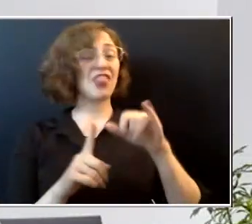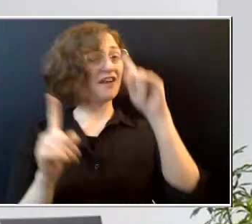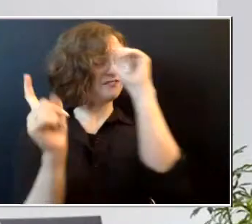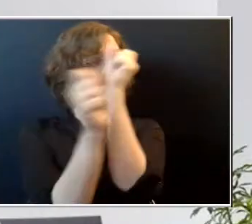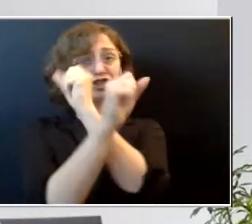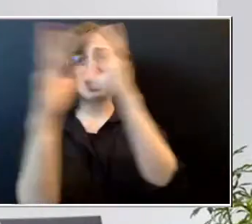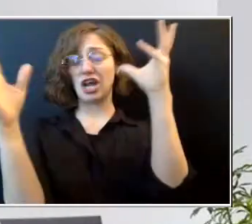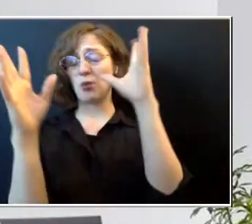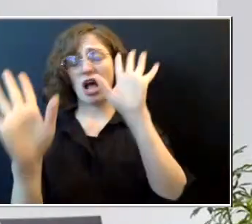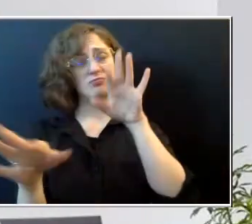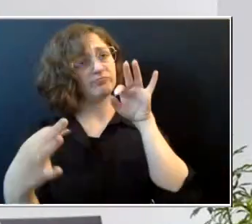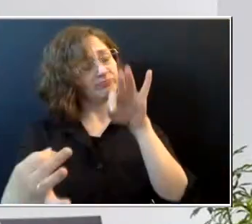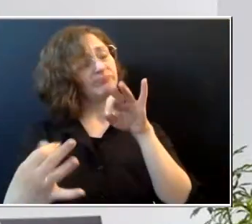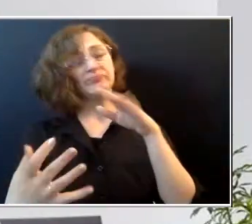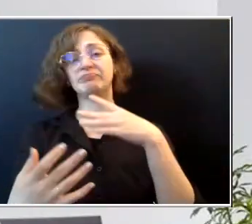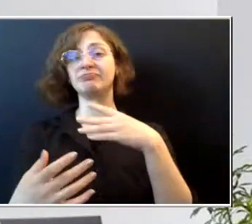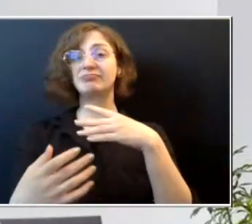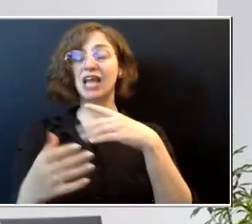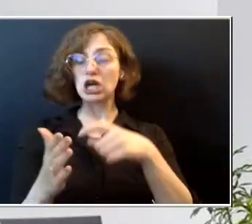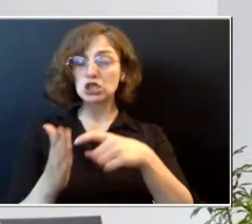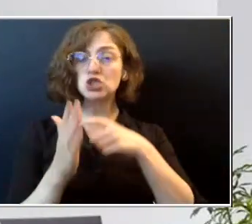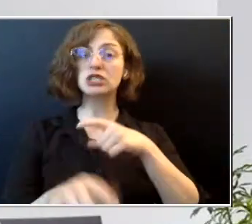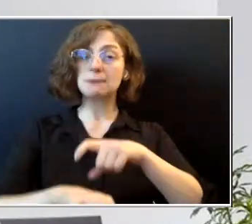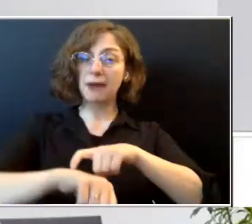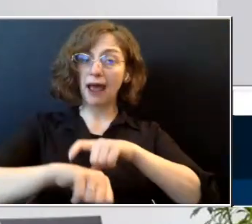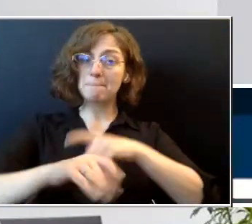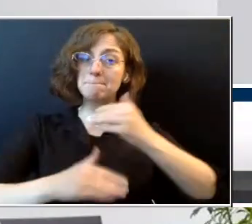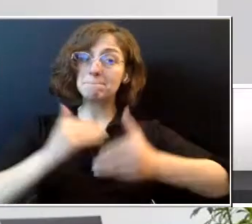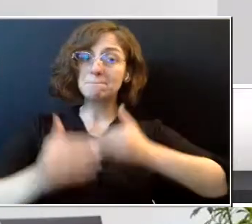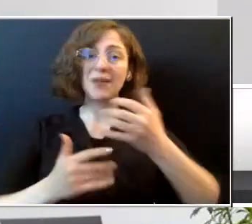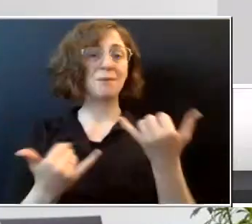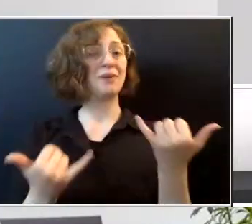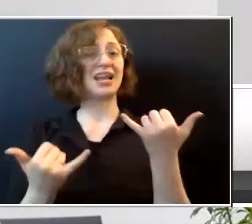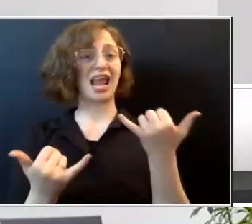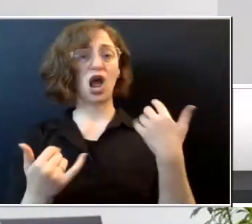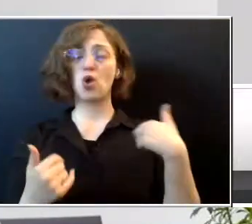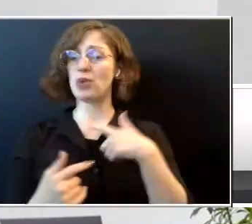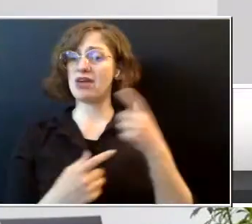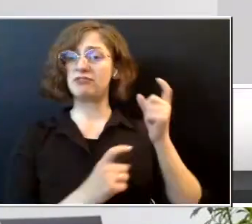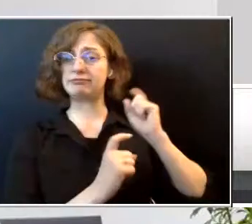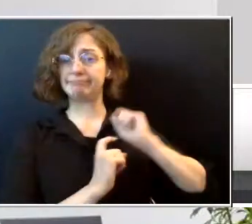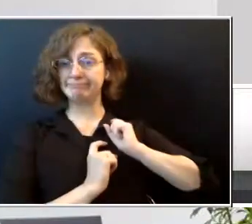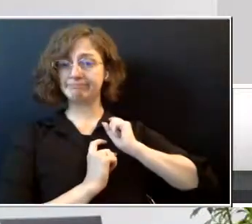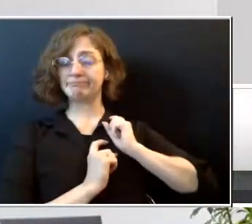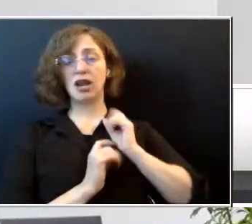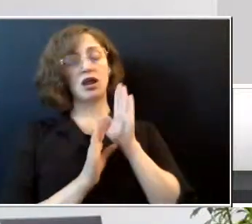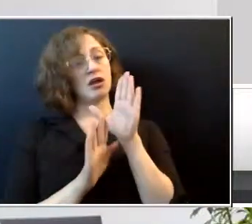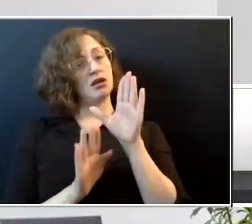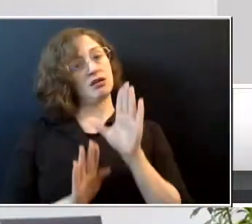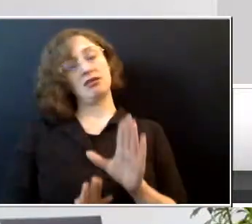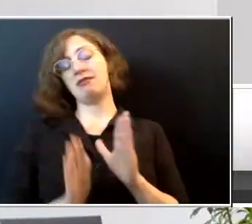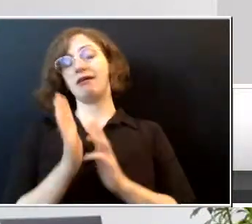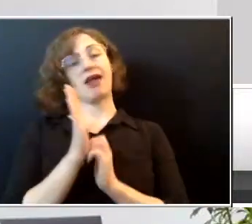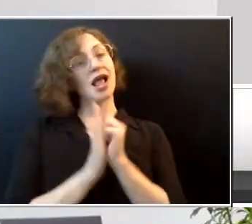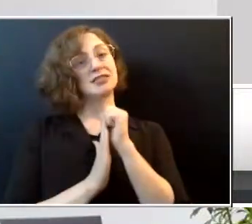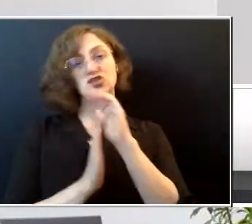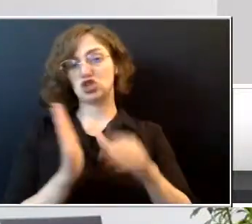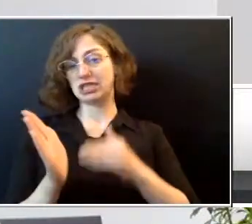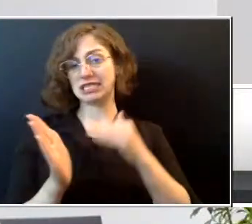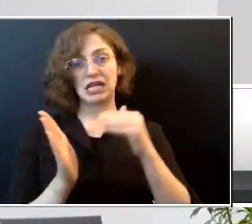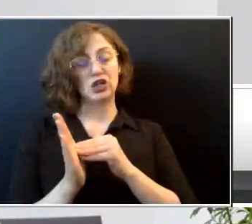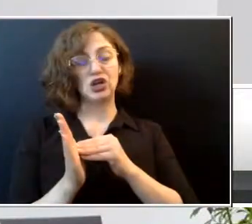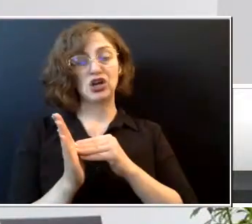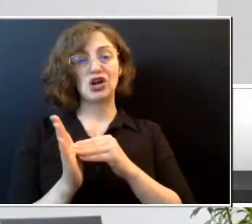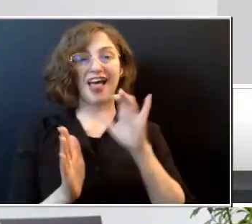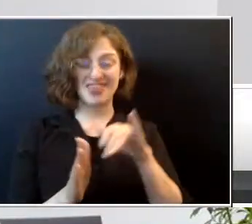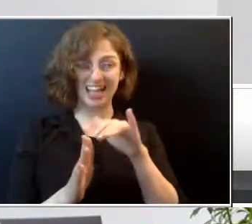happen, but in the end, we are the beneficiaries of a fantastic cancer center now that is driving other research